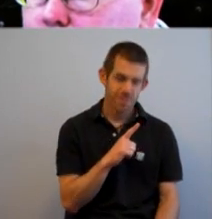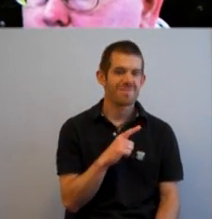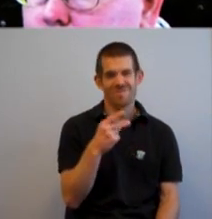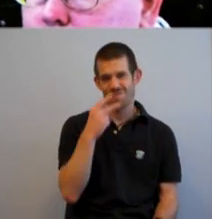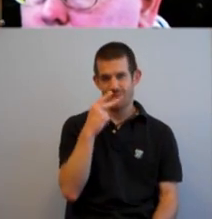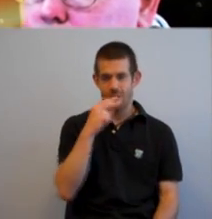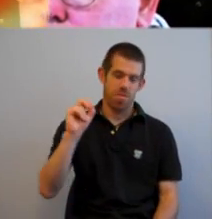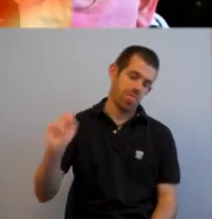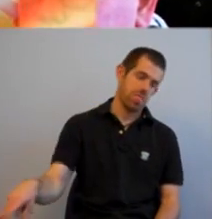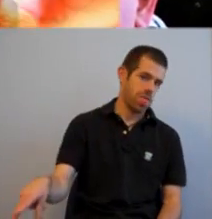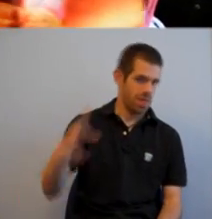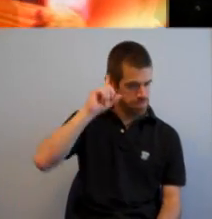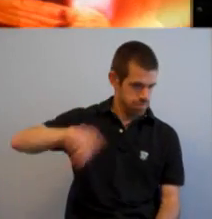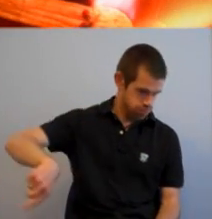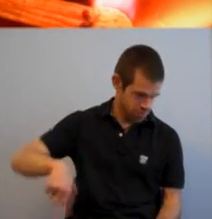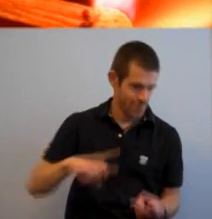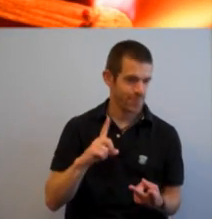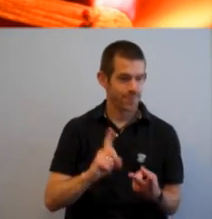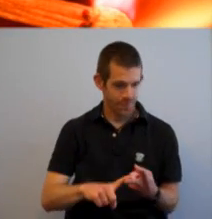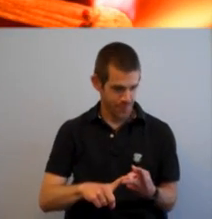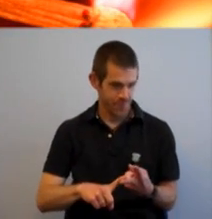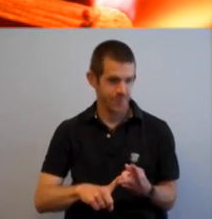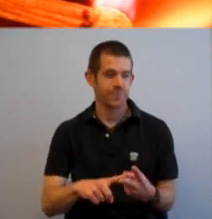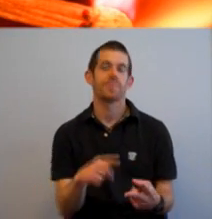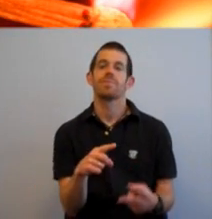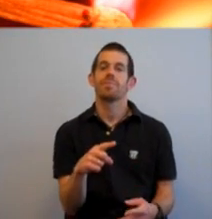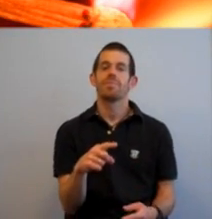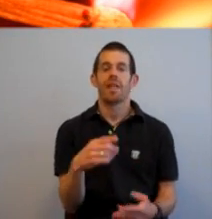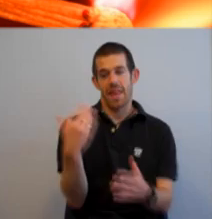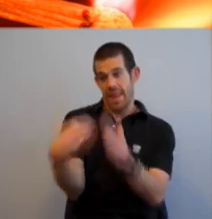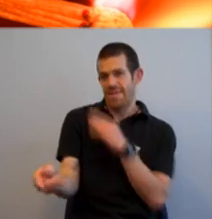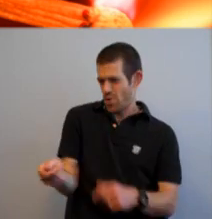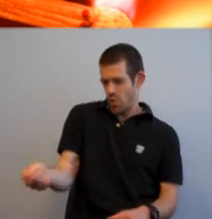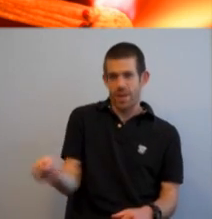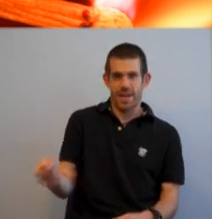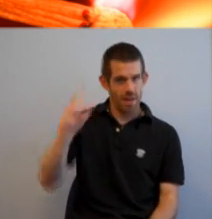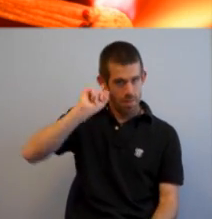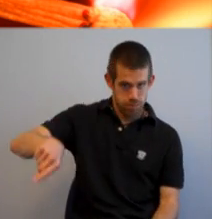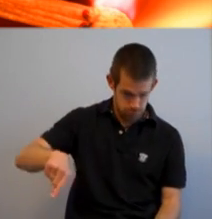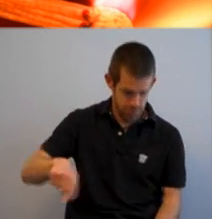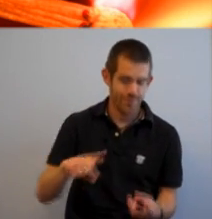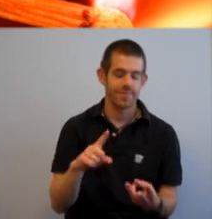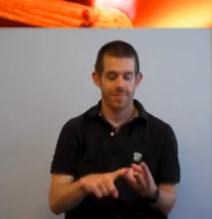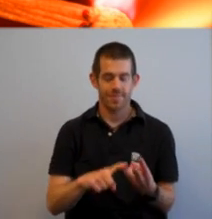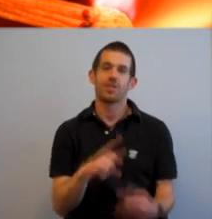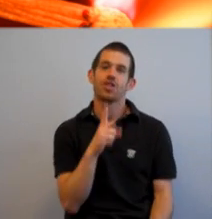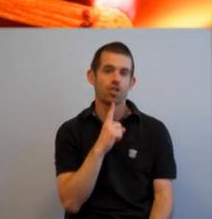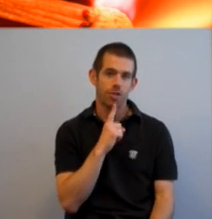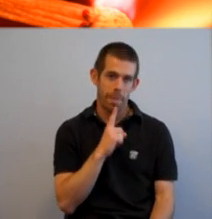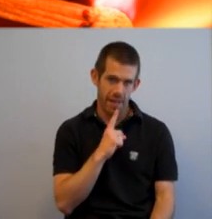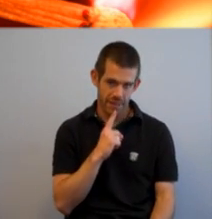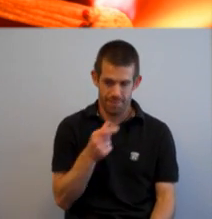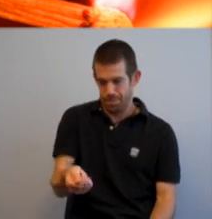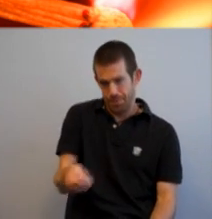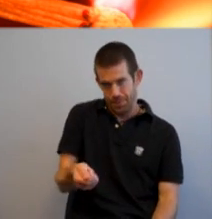smoked material, people leaving cooking unattended, and we used to have a big problem with chip